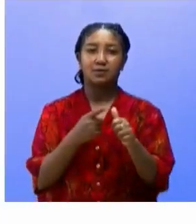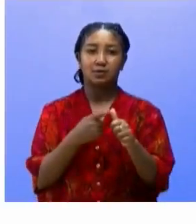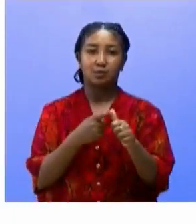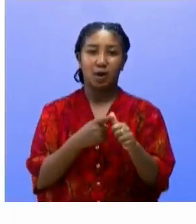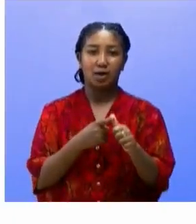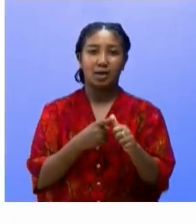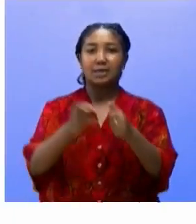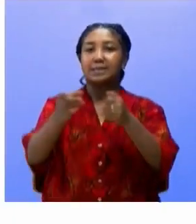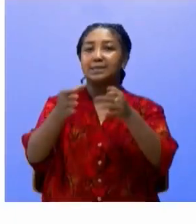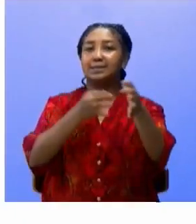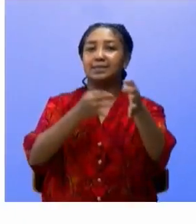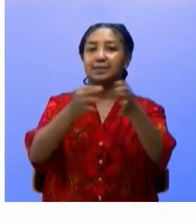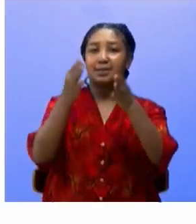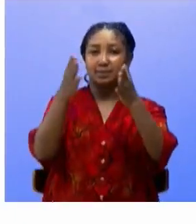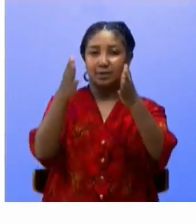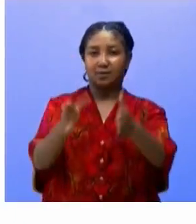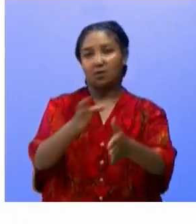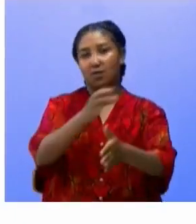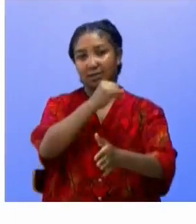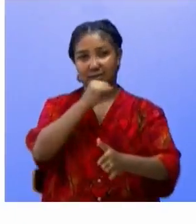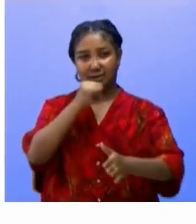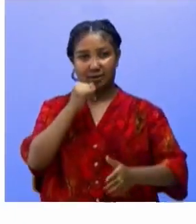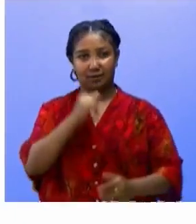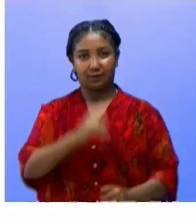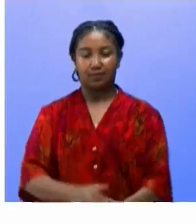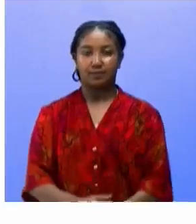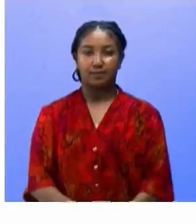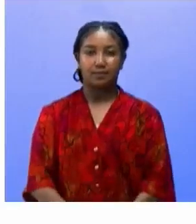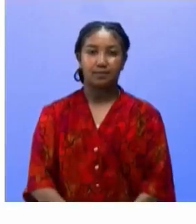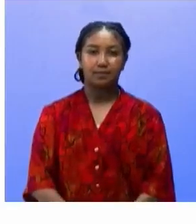are descriptive adjective.